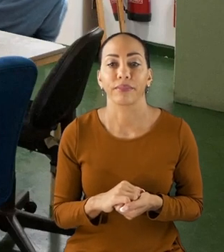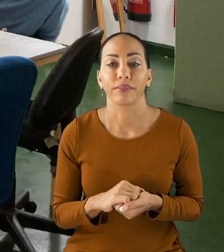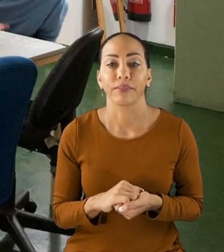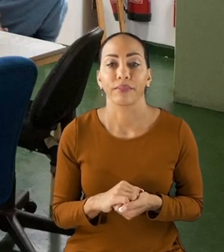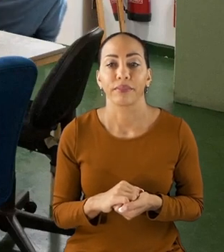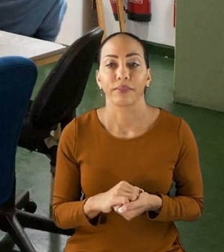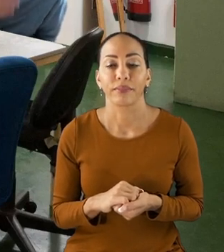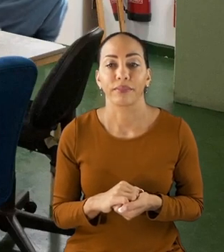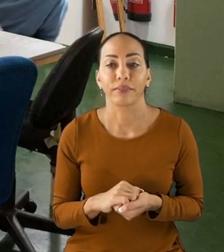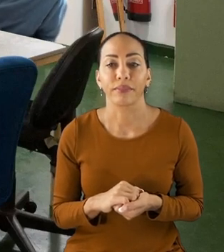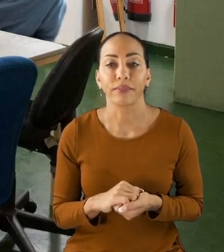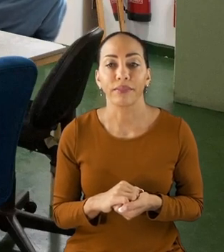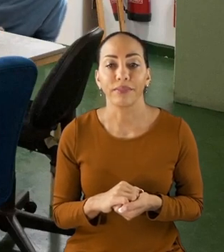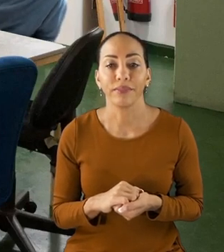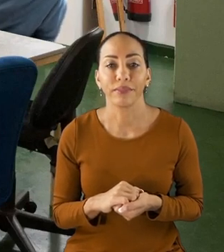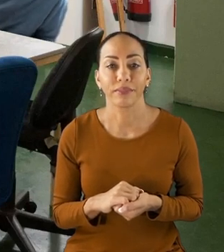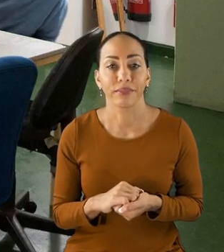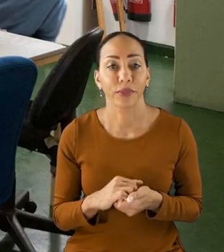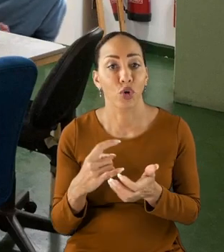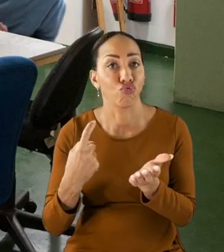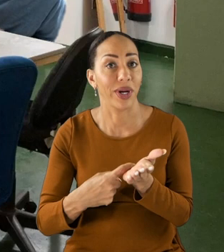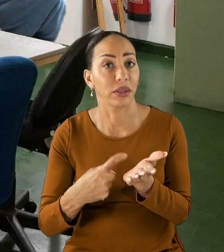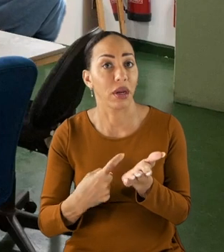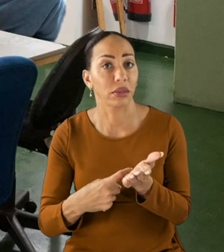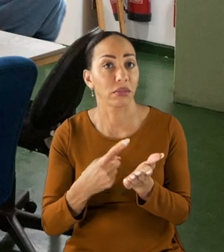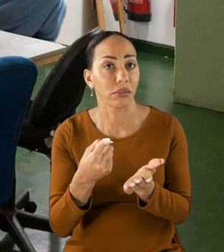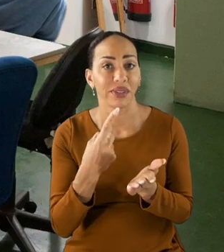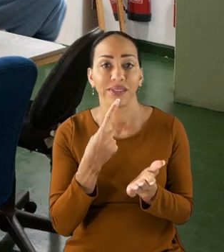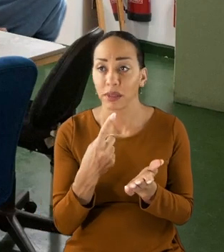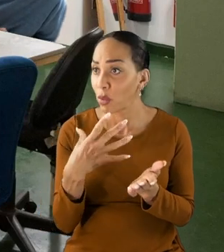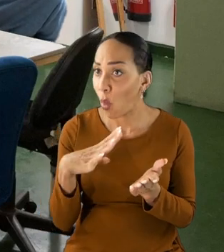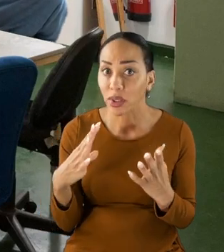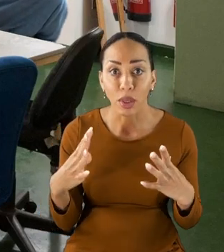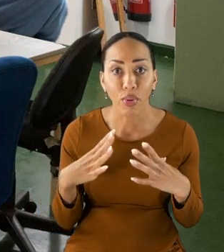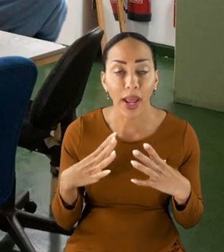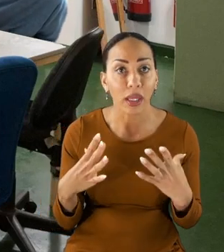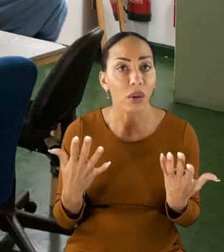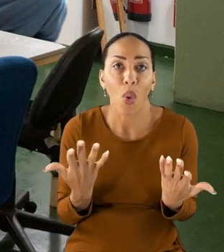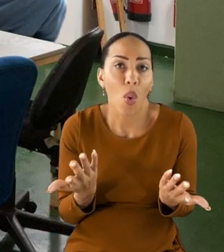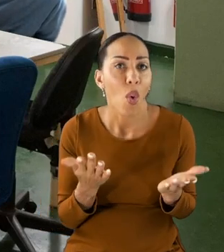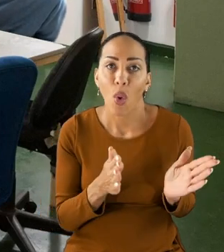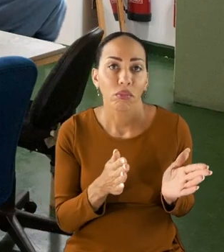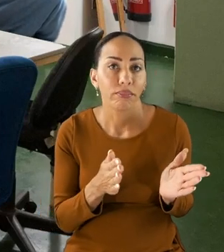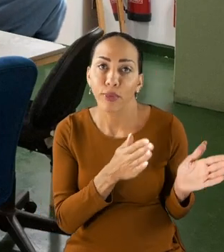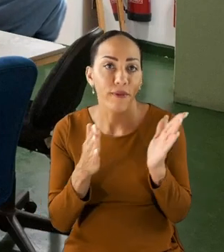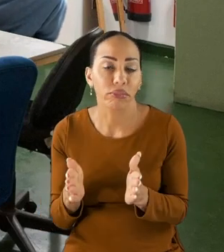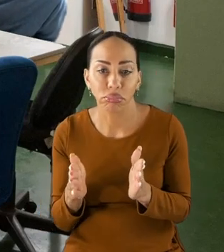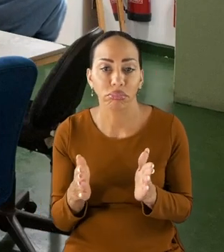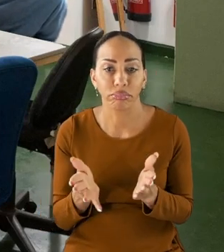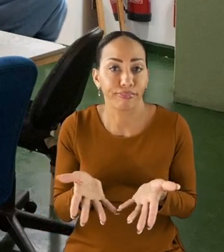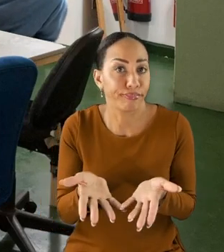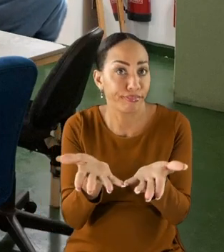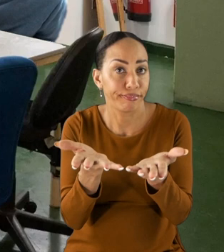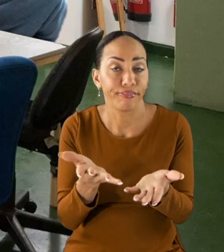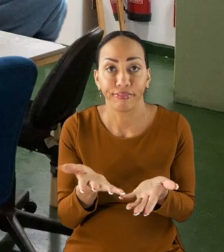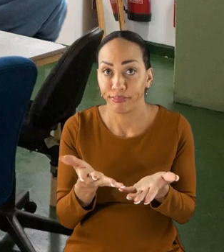Do people need a break? Does anyone want a break? Otherwise, I'd suggest go straight on. Phil. Entirely up to you. Well, is there